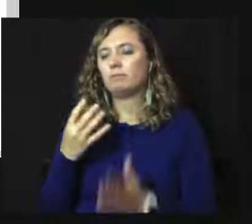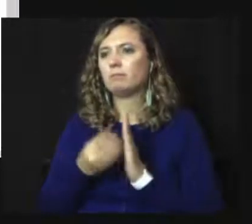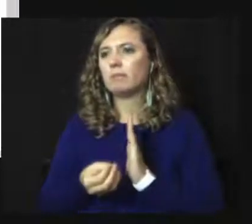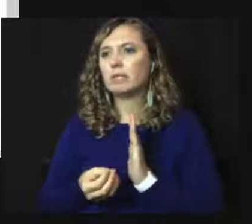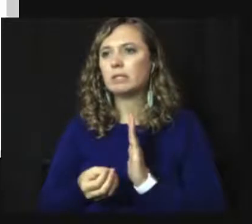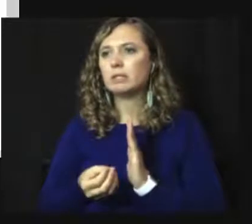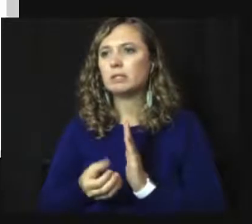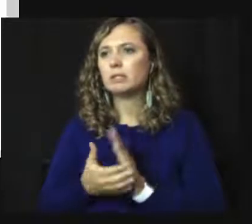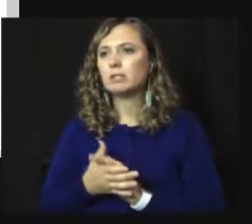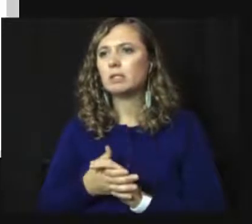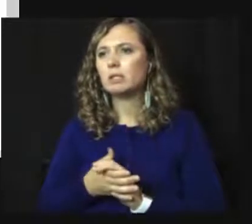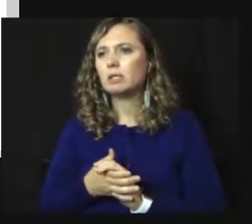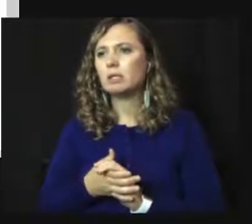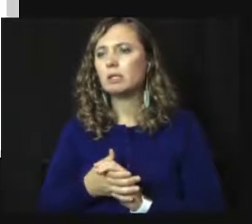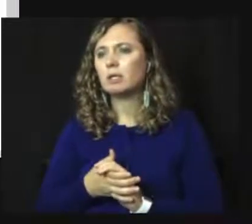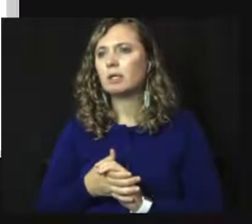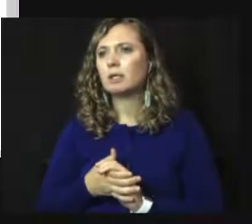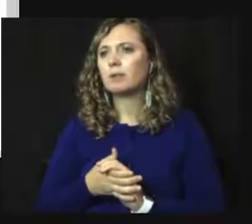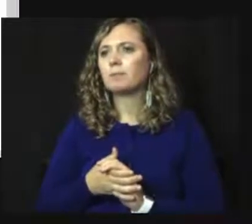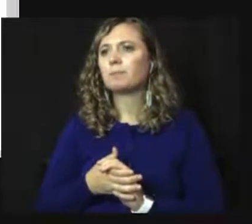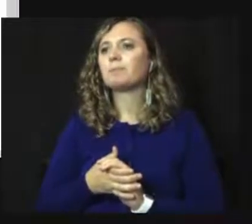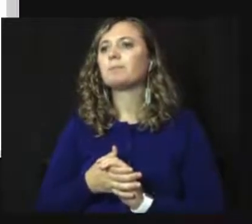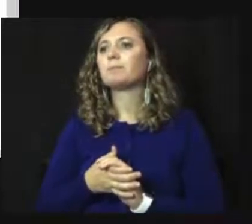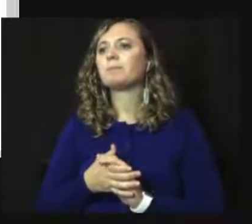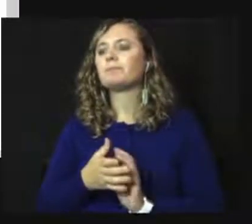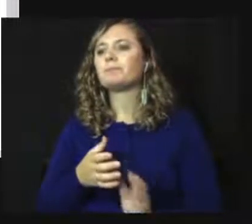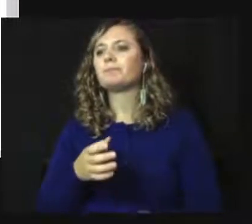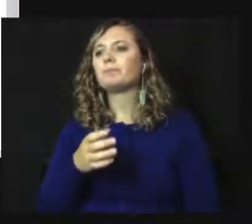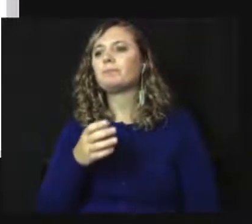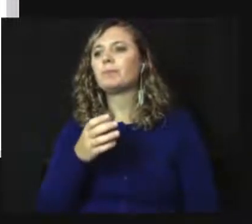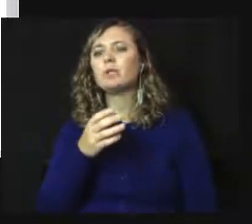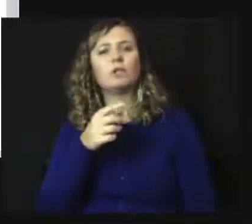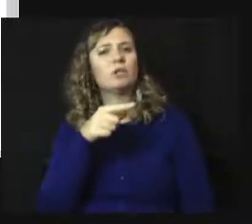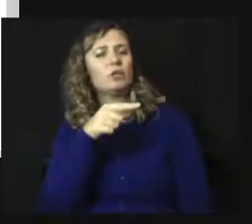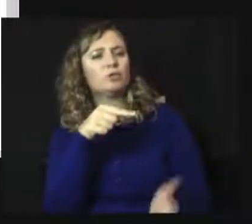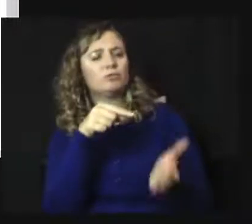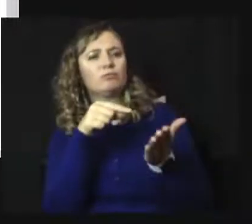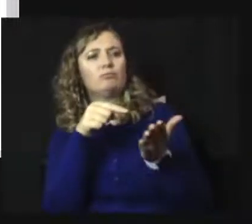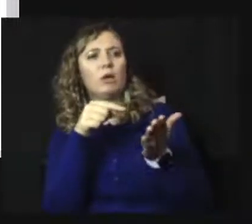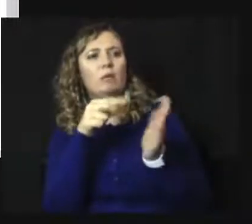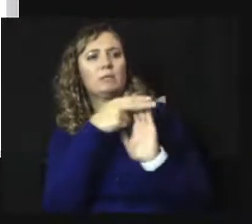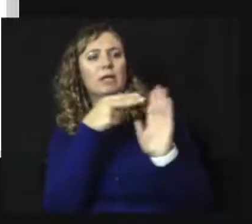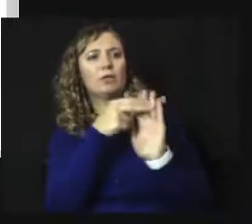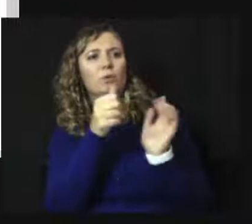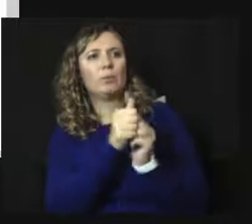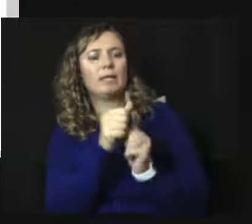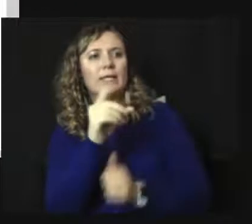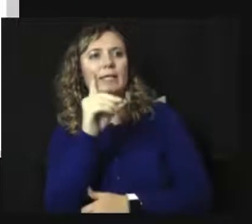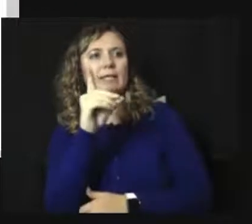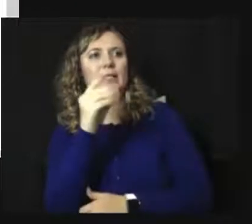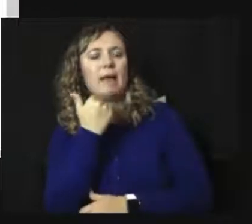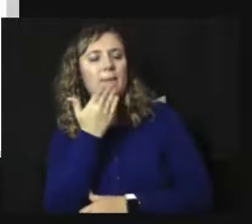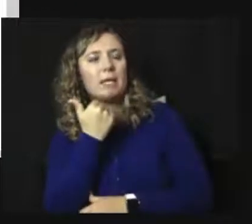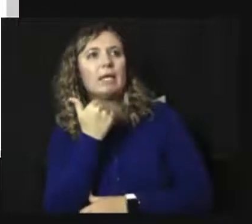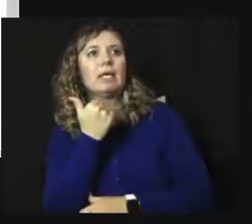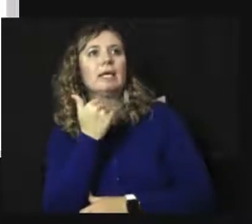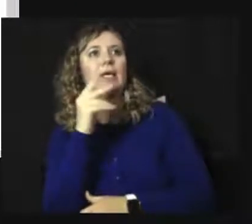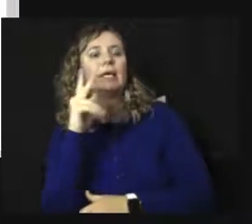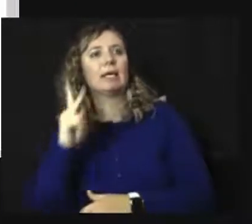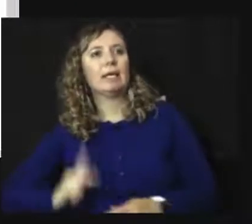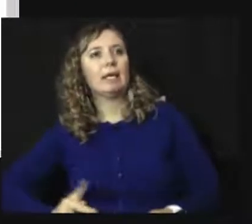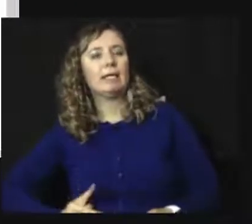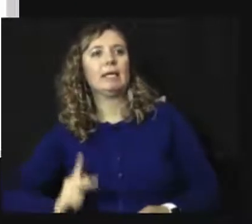Okay, medical history. Have you ever been diagnosed with diabetes? No. Kidney disease? No. Migraines? Getting one.